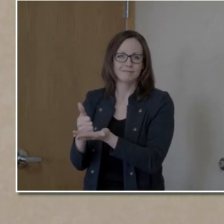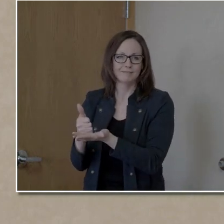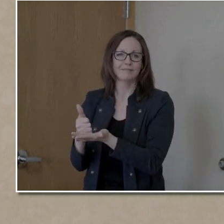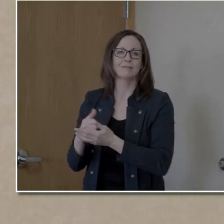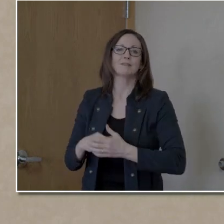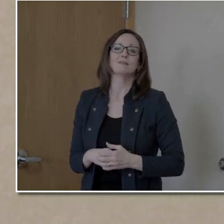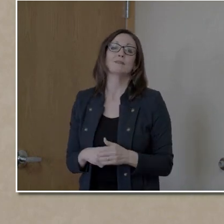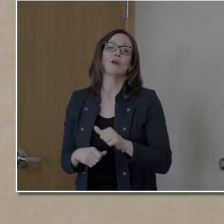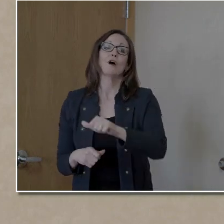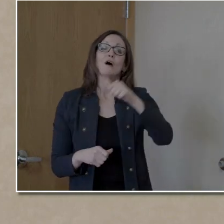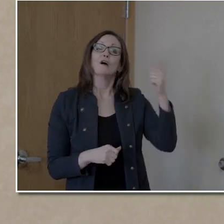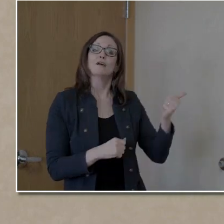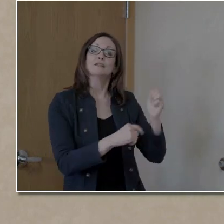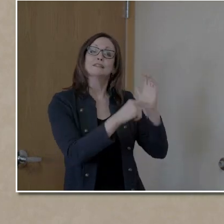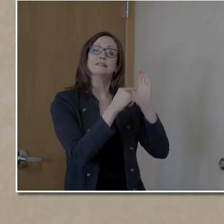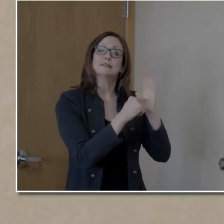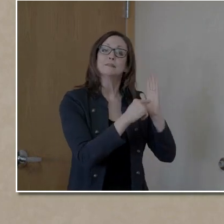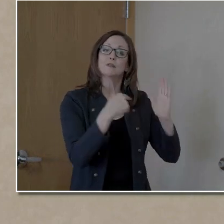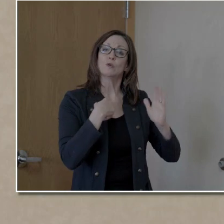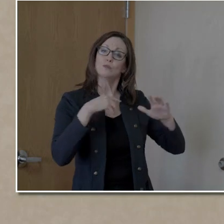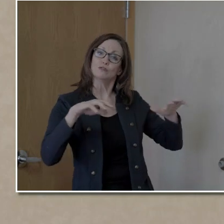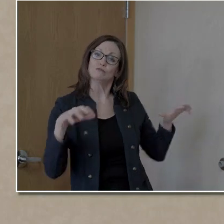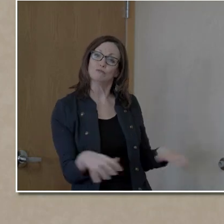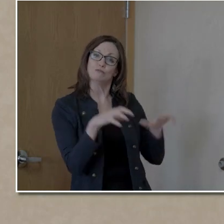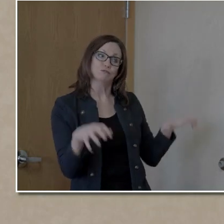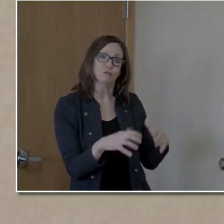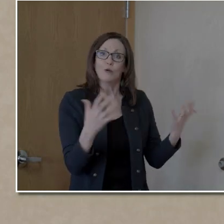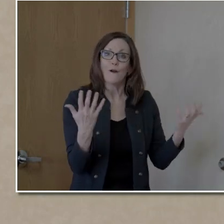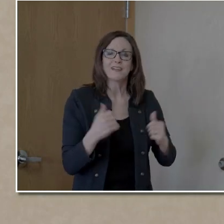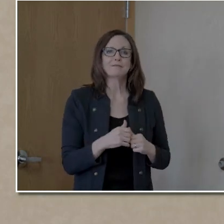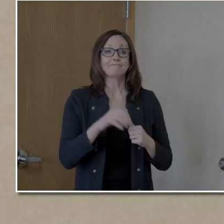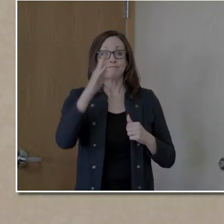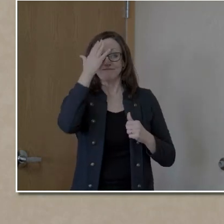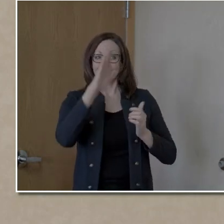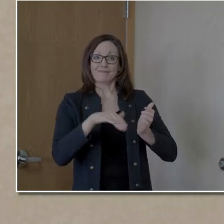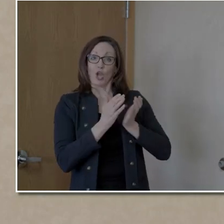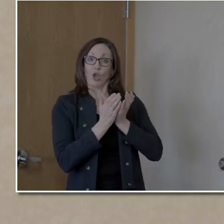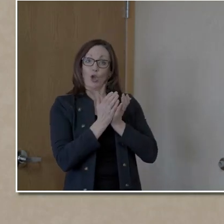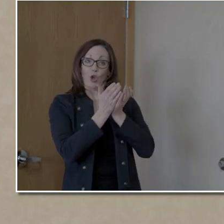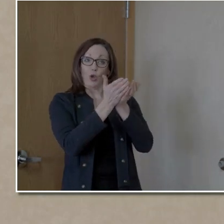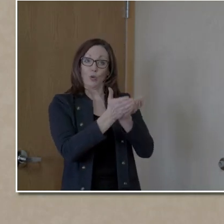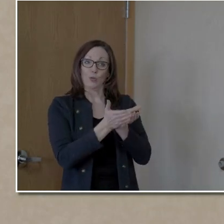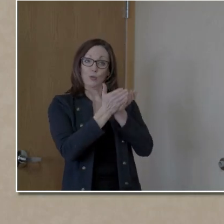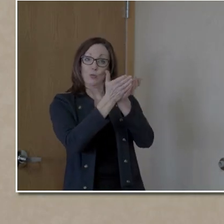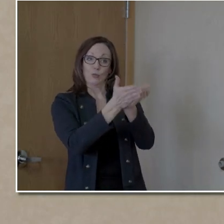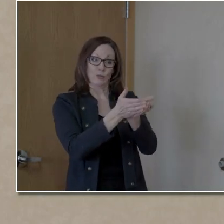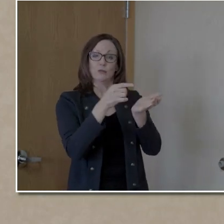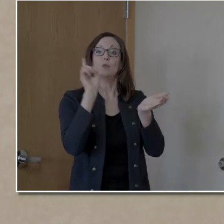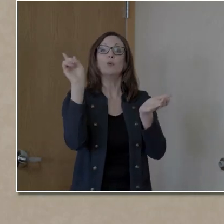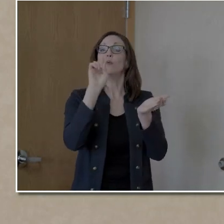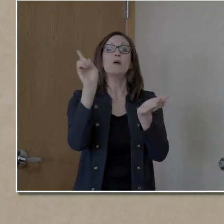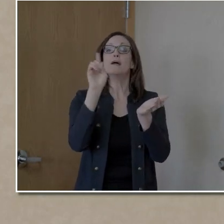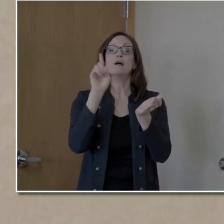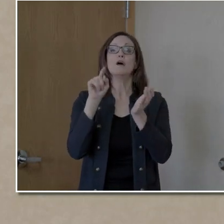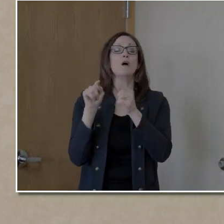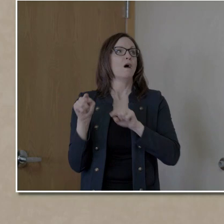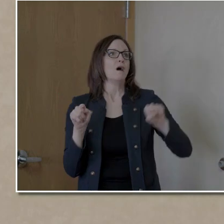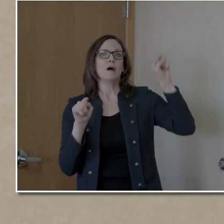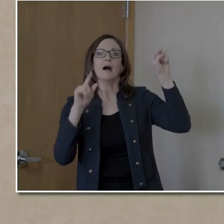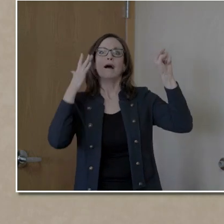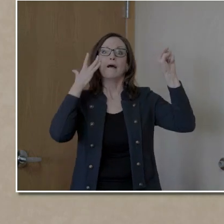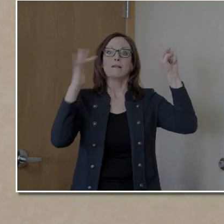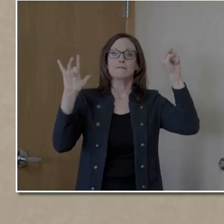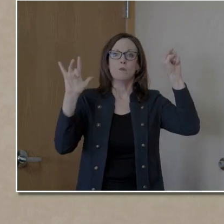mobilized troops fulfilling our federal mission, the majority of whom are serving in Afghanistan, Ukraine, and across the Middle